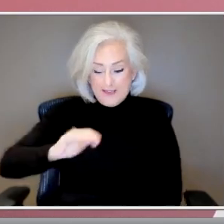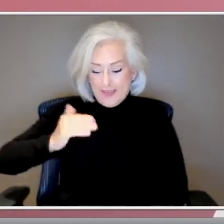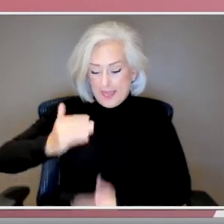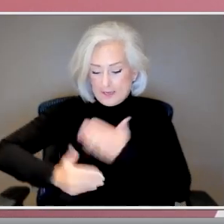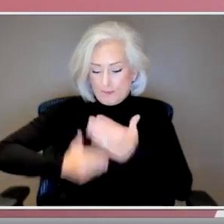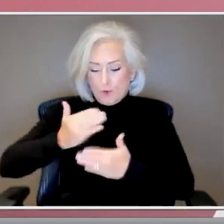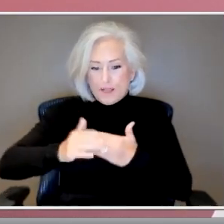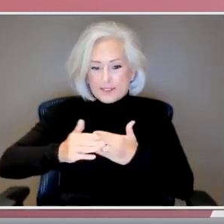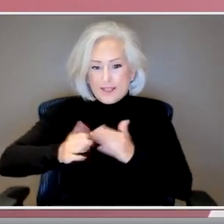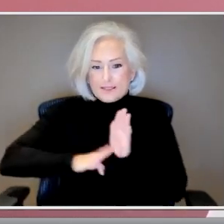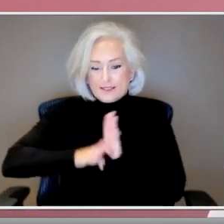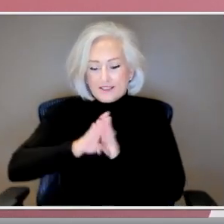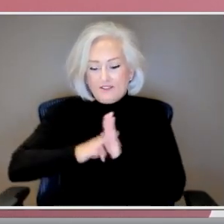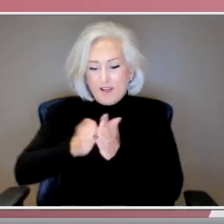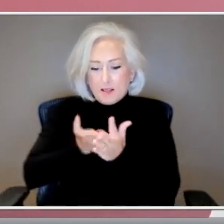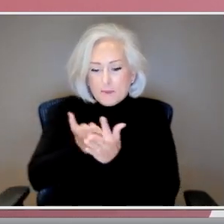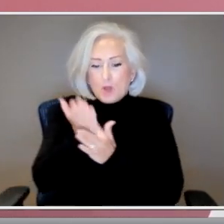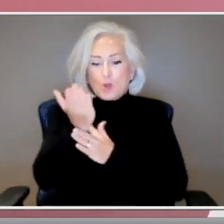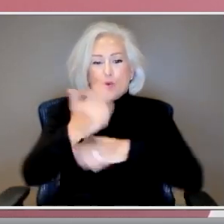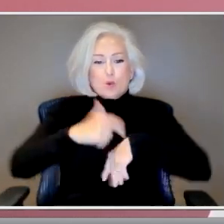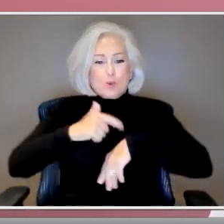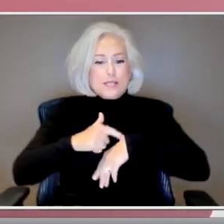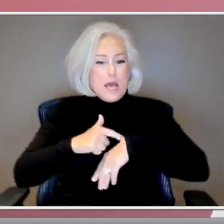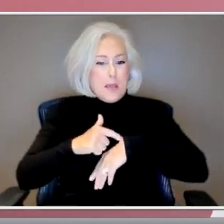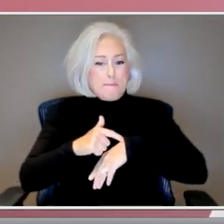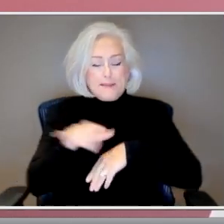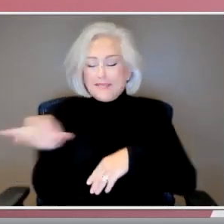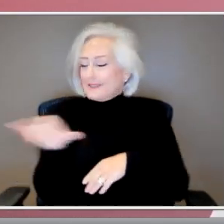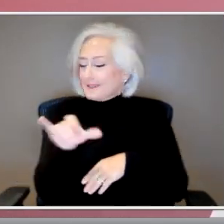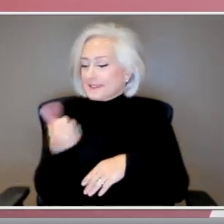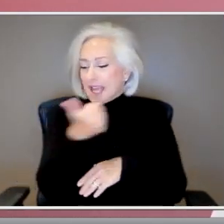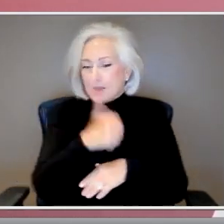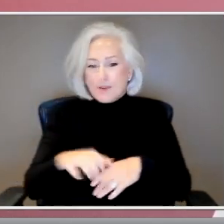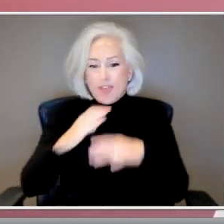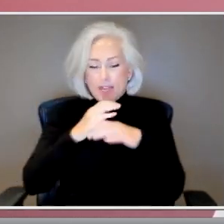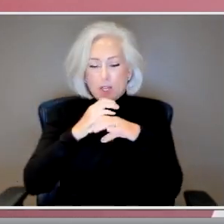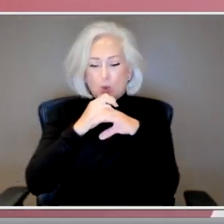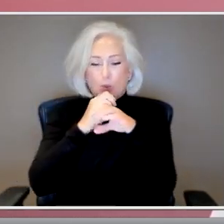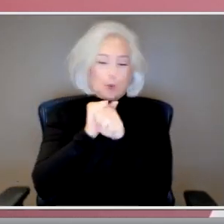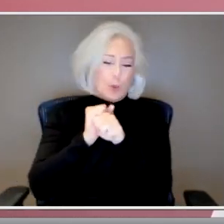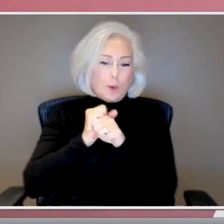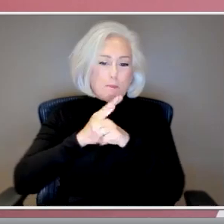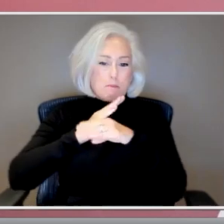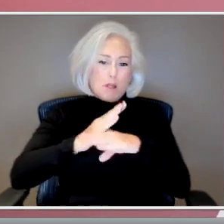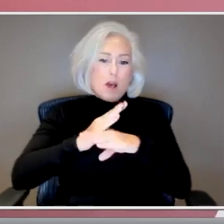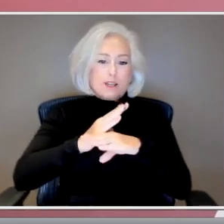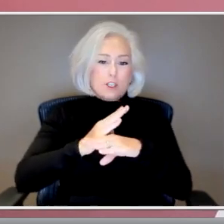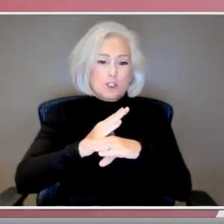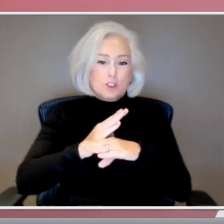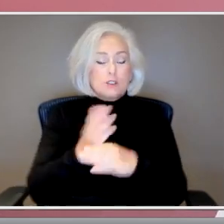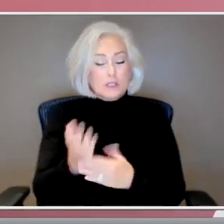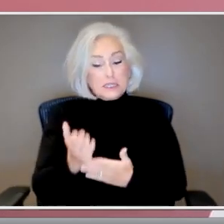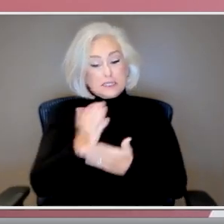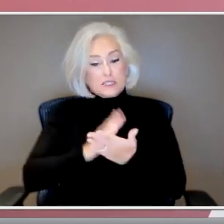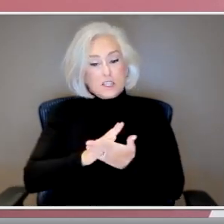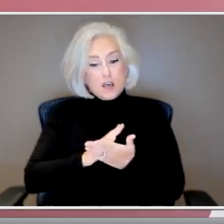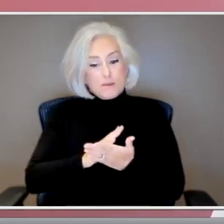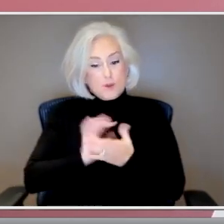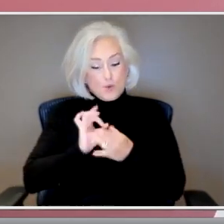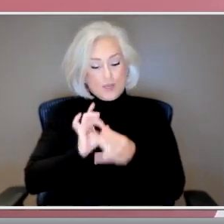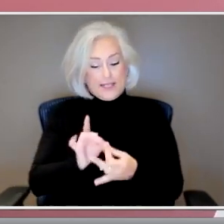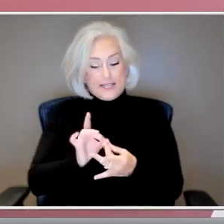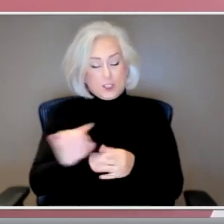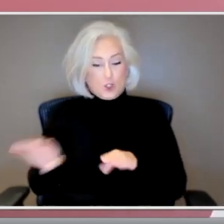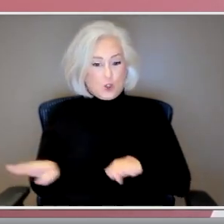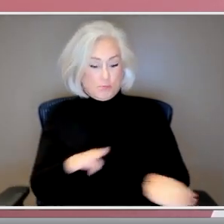any blockage in the body. And they're heavily related to some behavioral habits, smoking, for